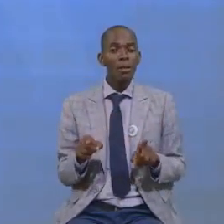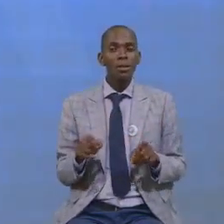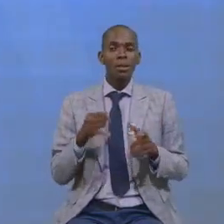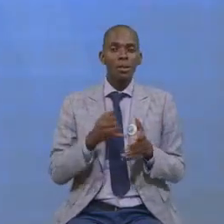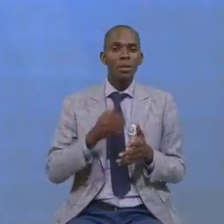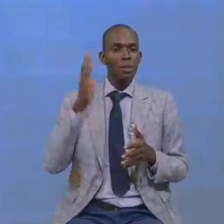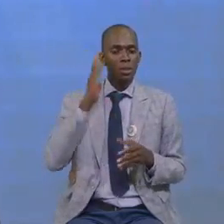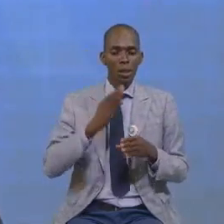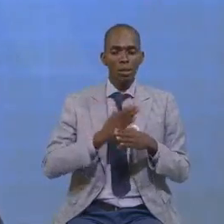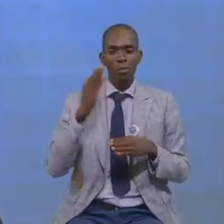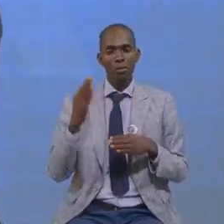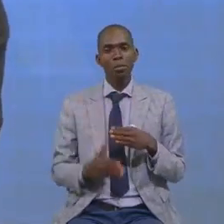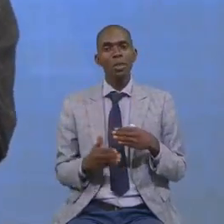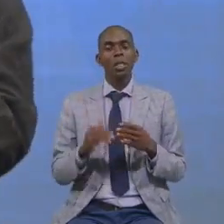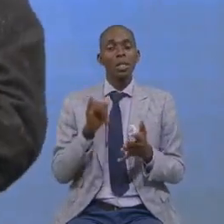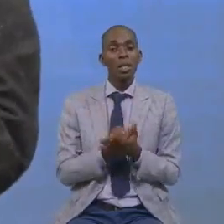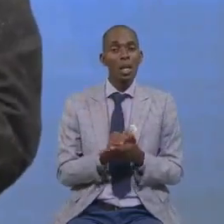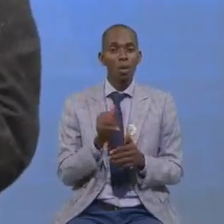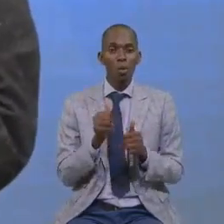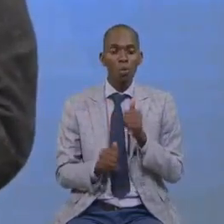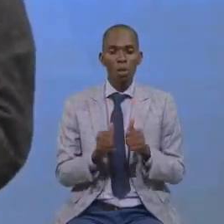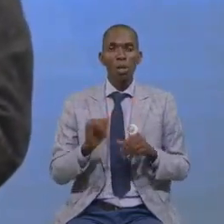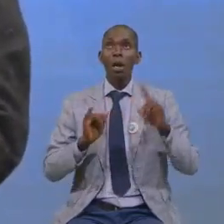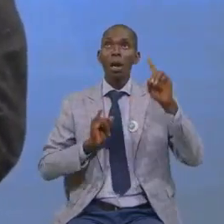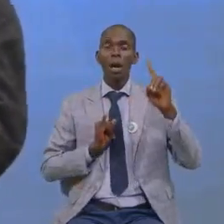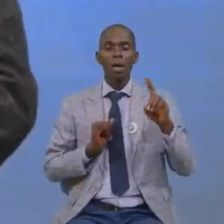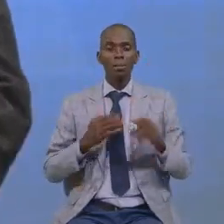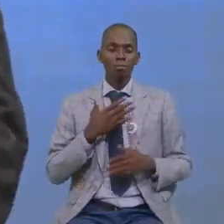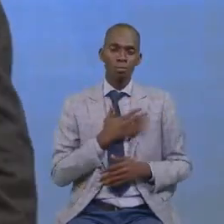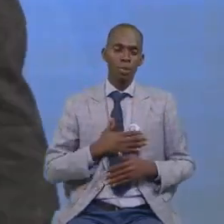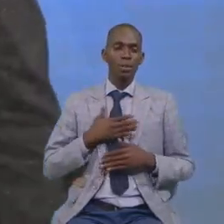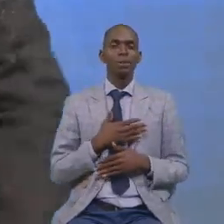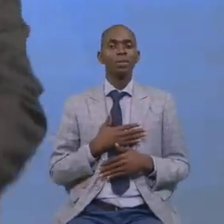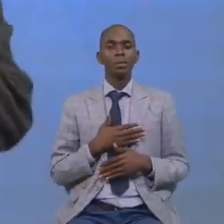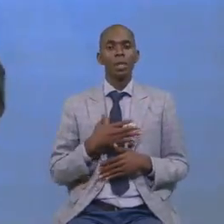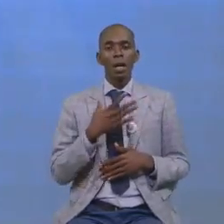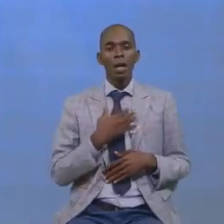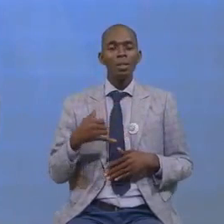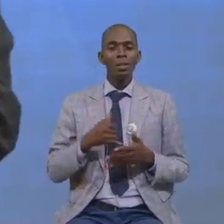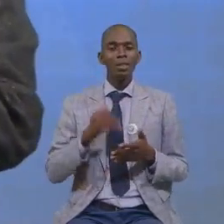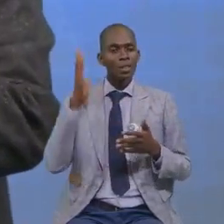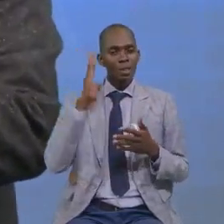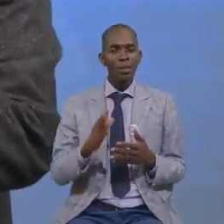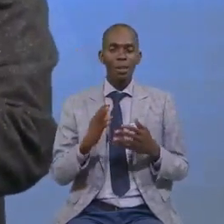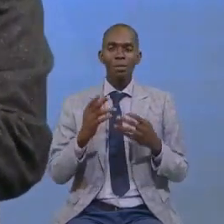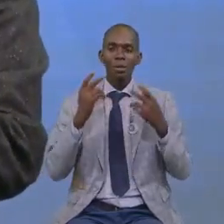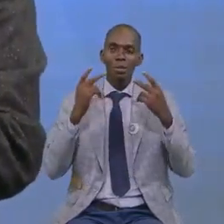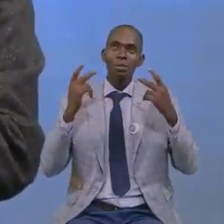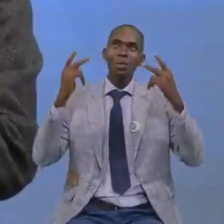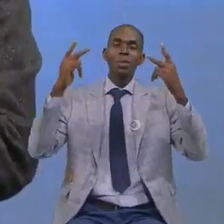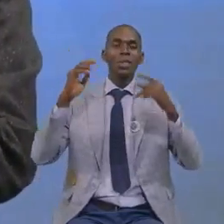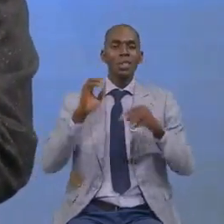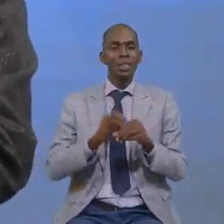shall accomplish that which I please. And it shall prosper in the